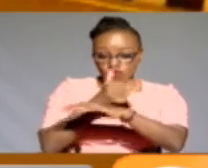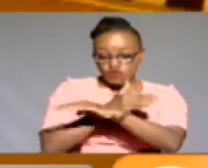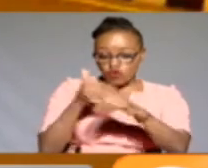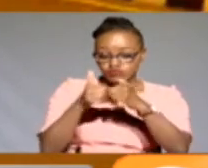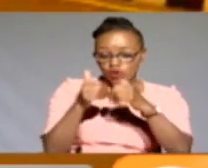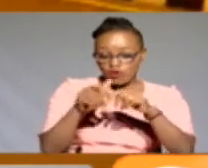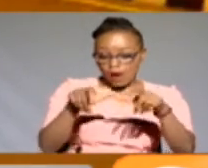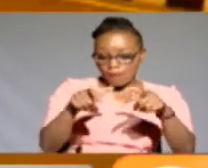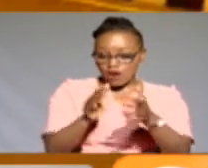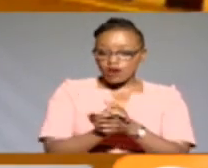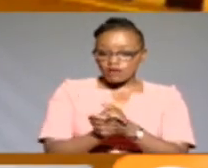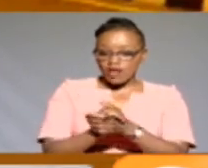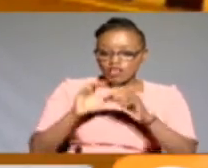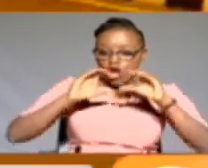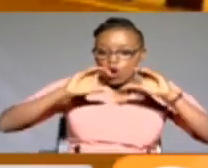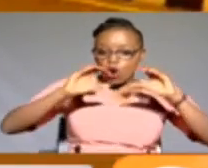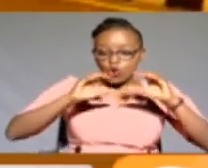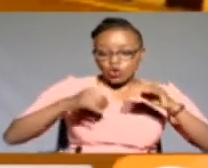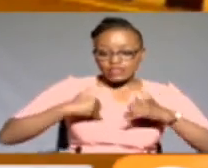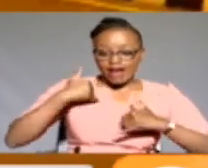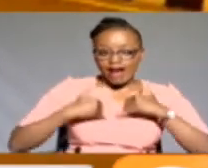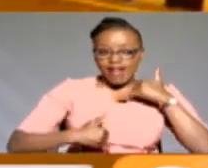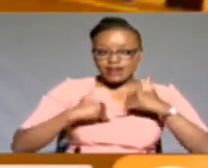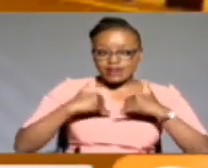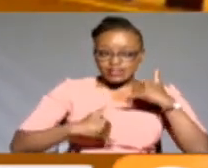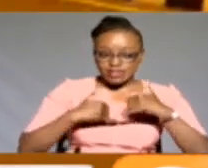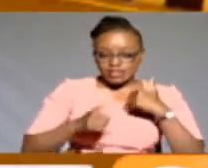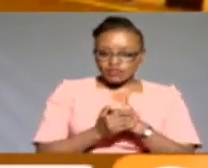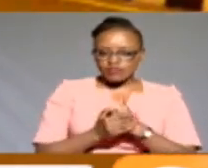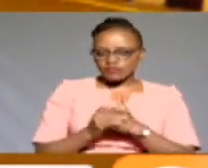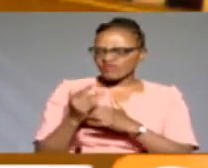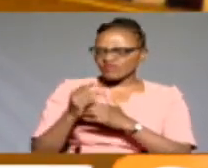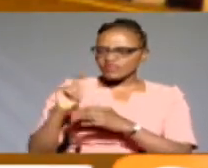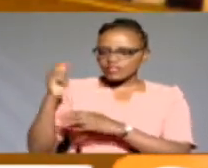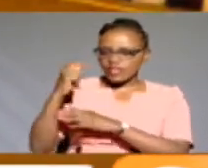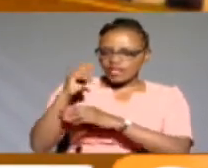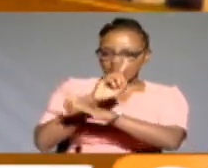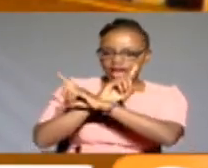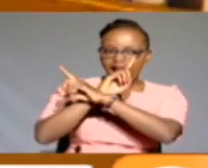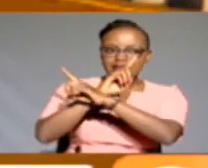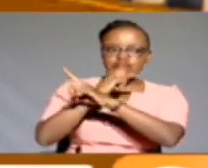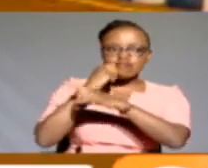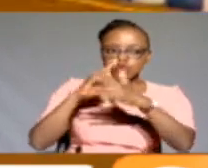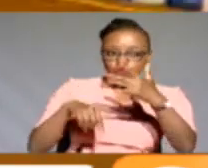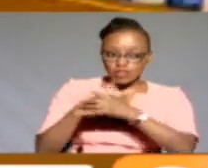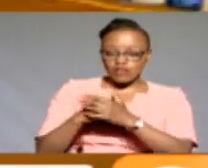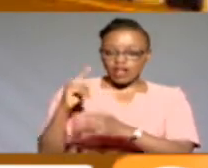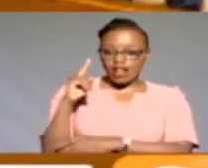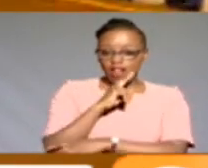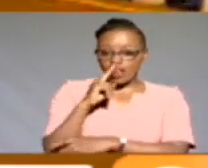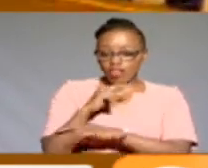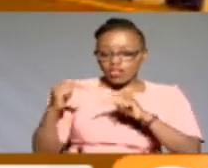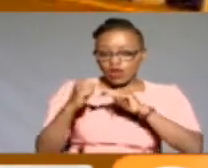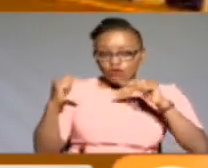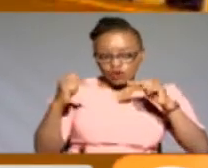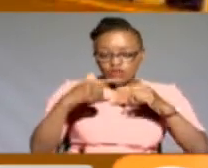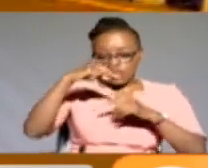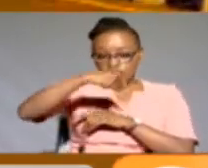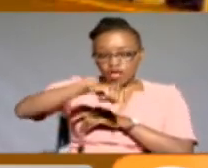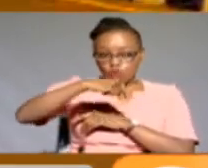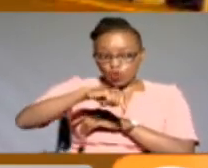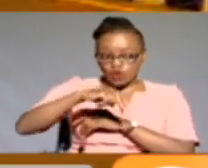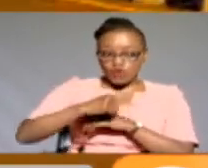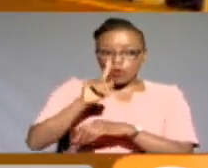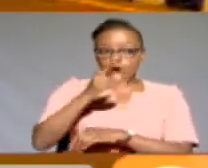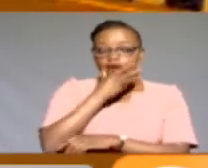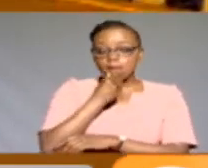conference, the head coach of Algeria, of course, lauded the Kenyan defense and said that we had been one of the toughest opponents in the qualifying round, and one of the men